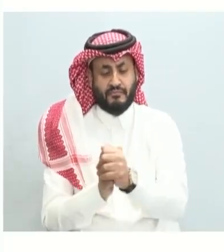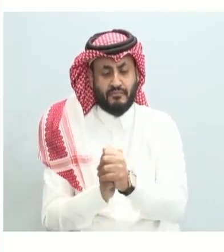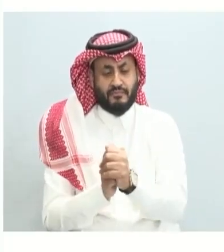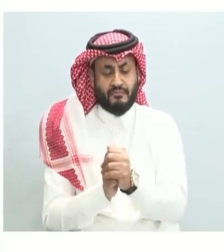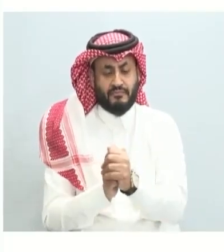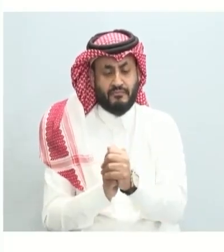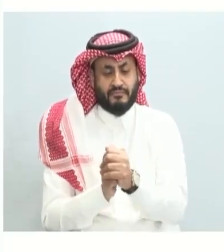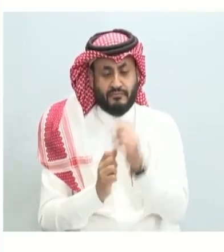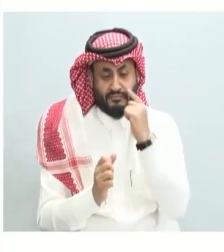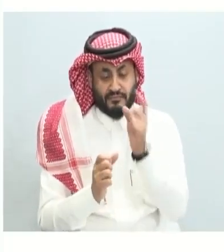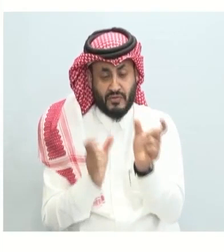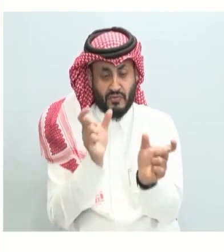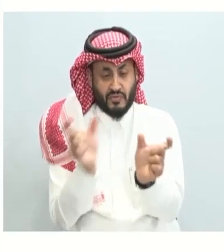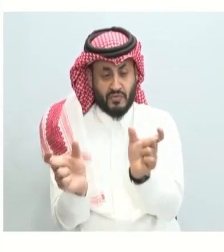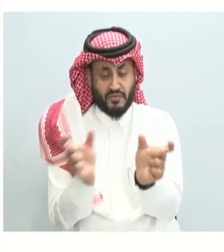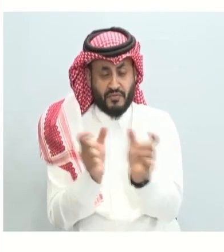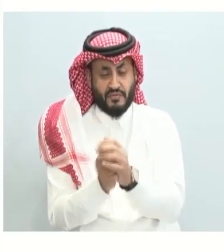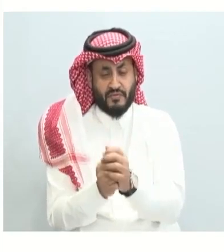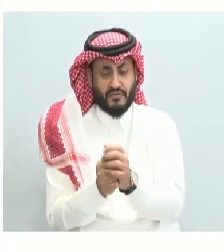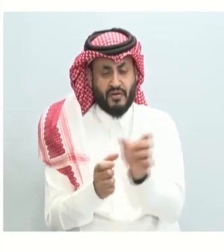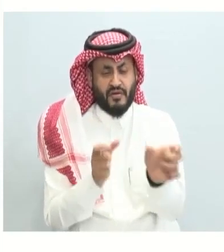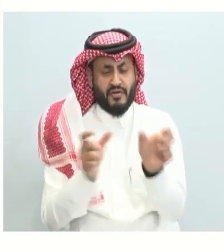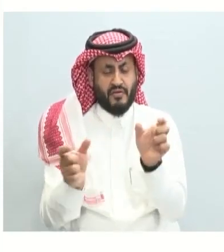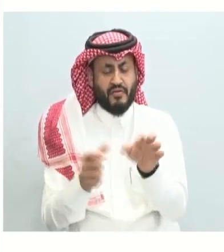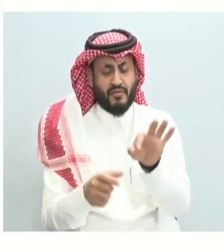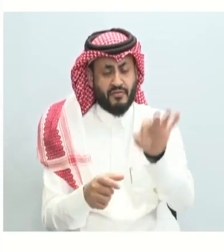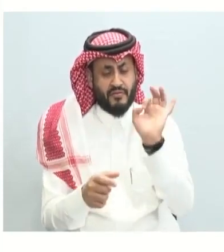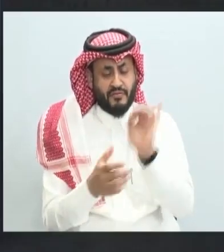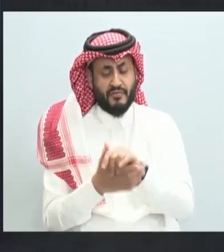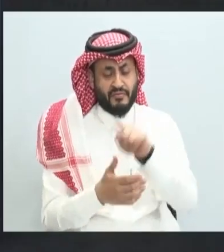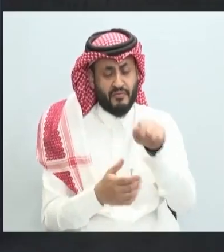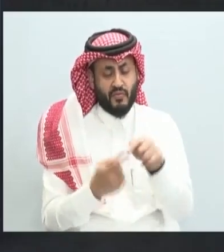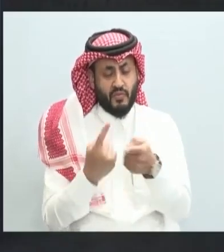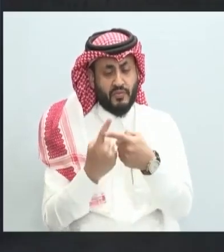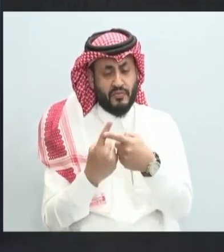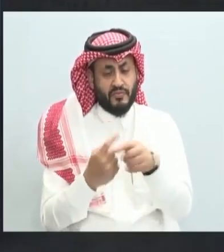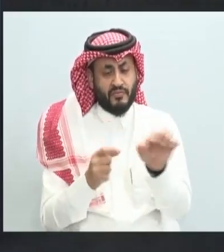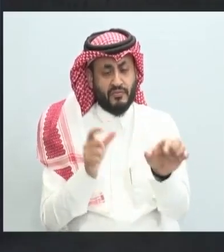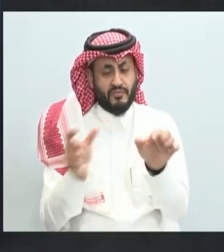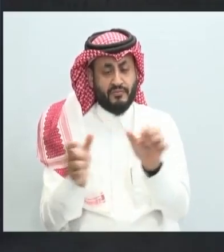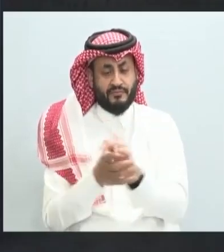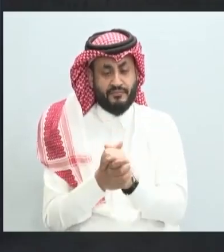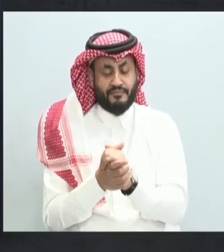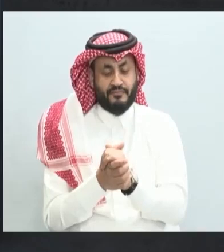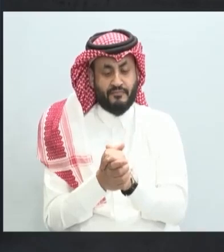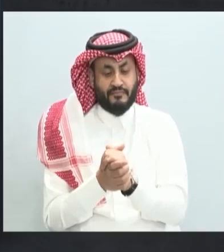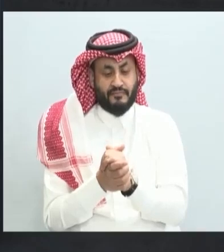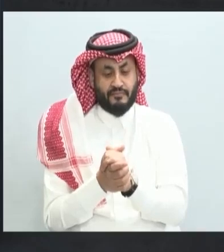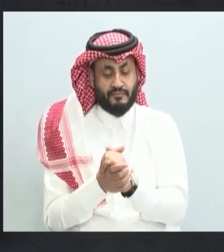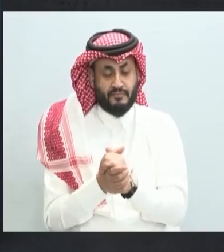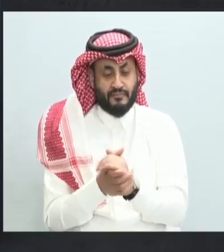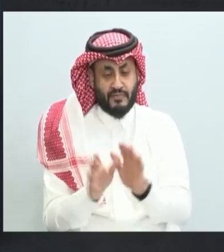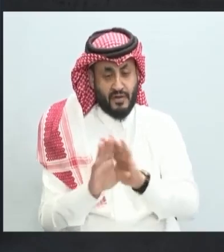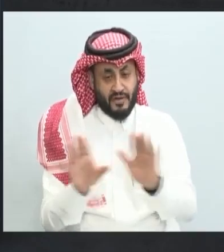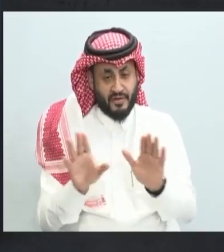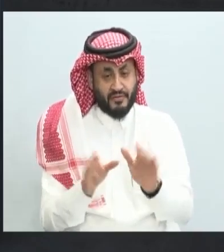have options or choices that we need to choose one from each of them. And after we